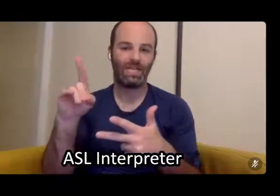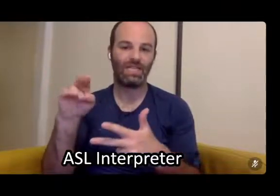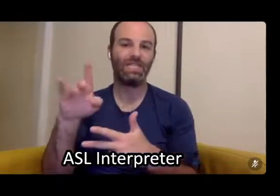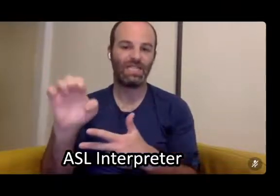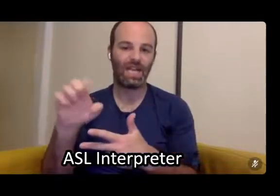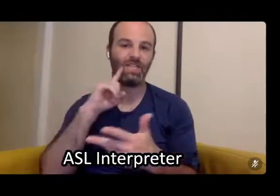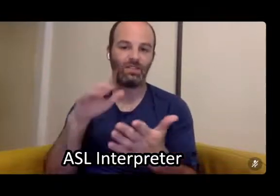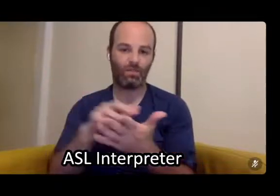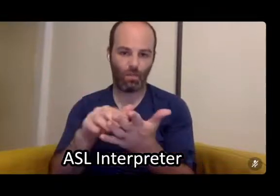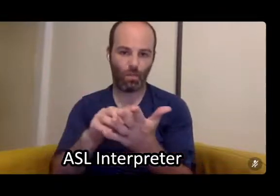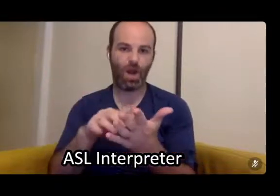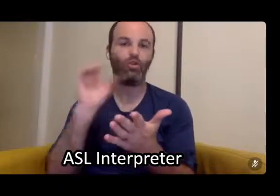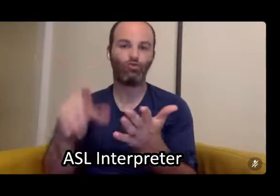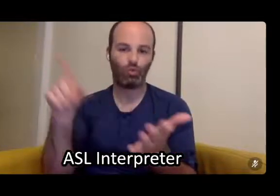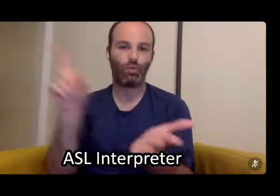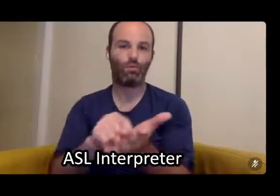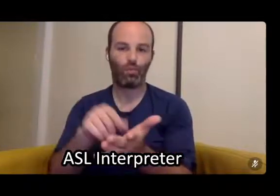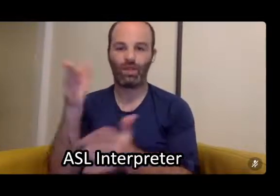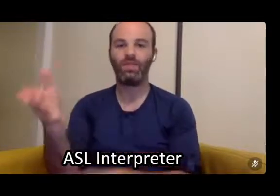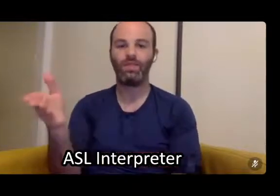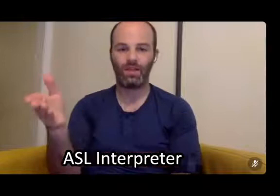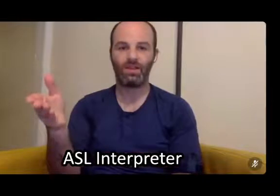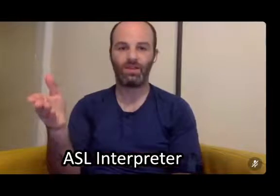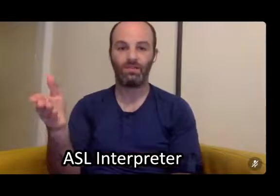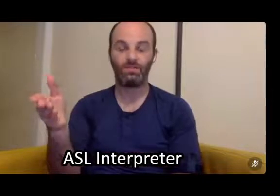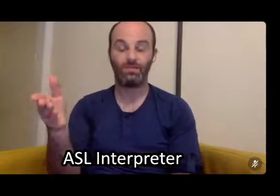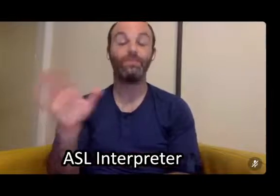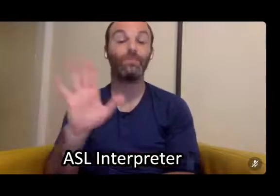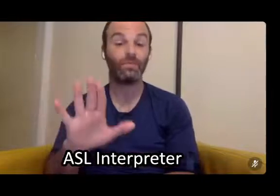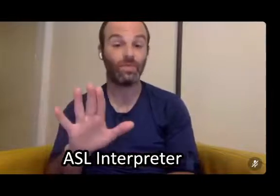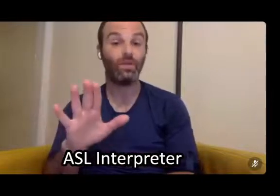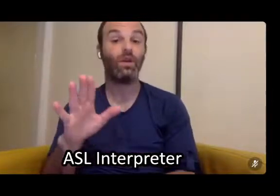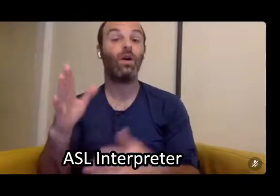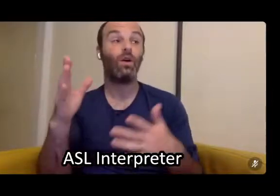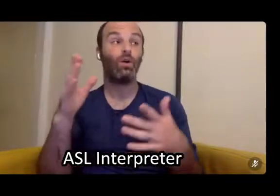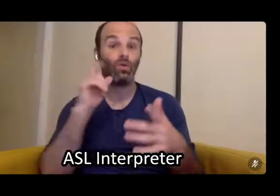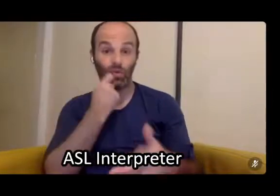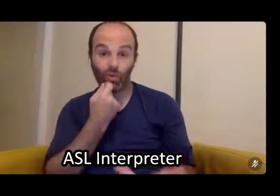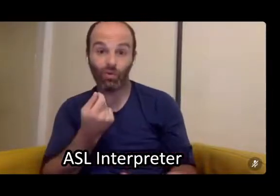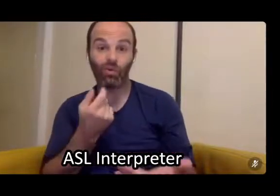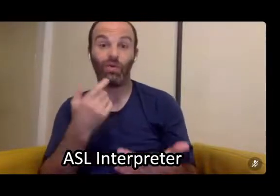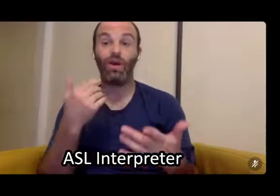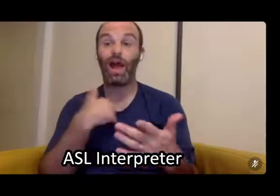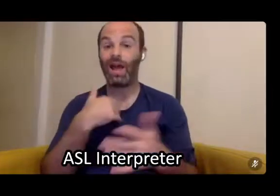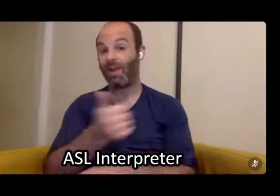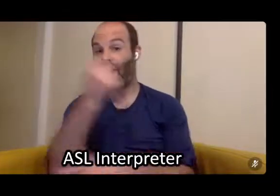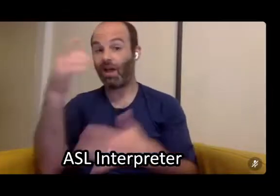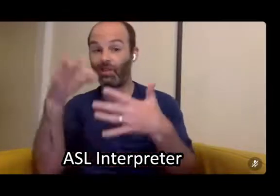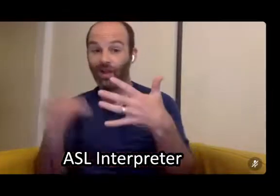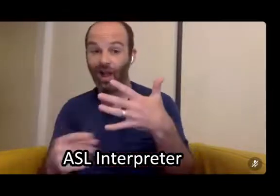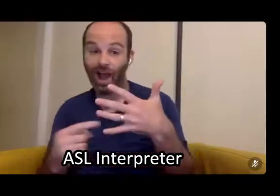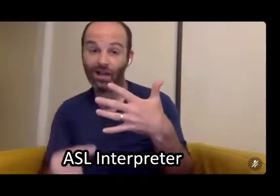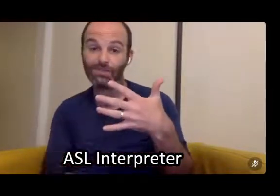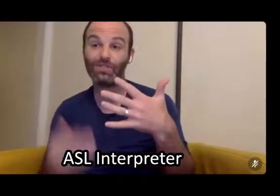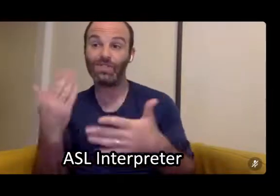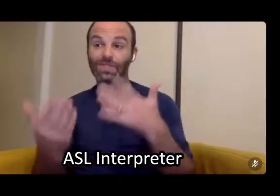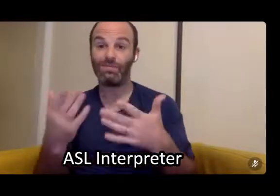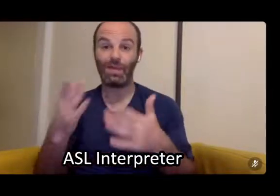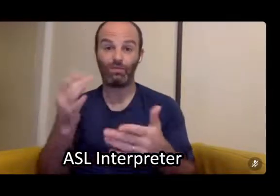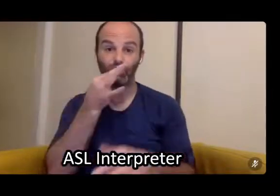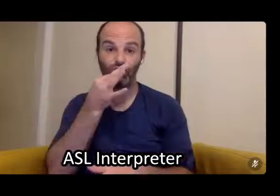up a few other options. But Richard, do you have any thoughts or information you'd like to share